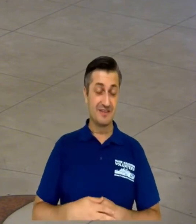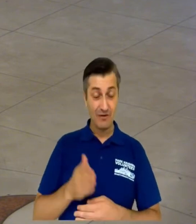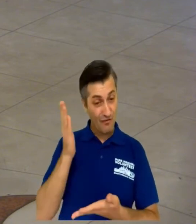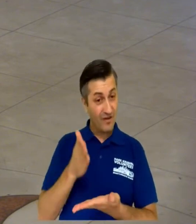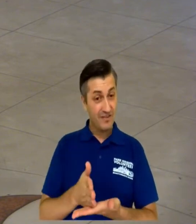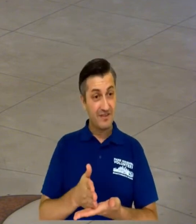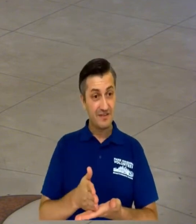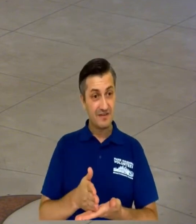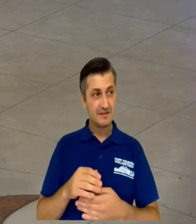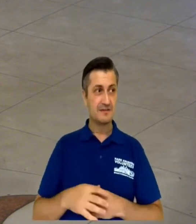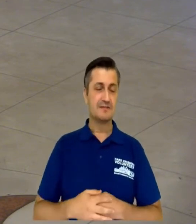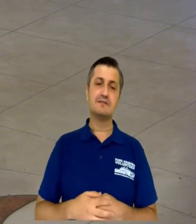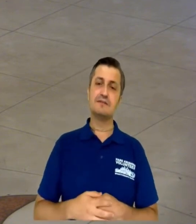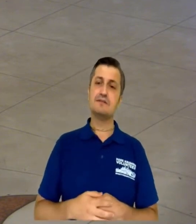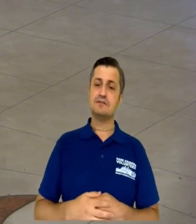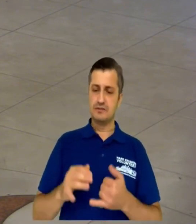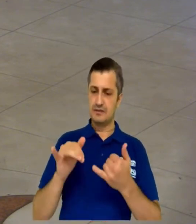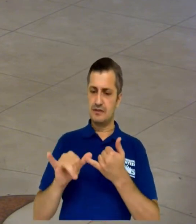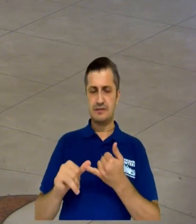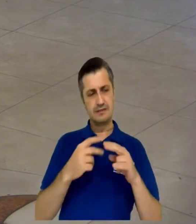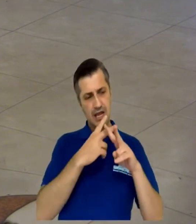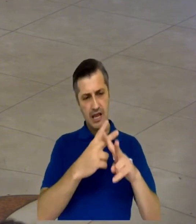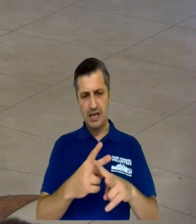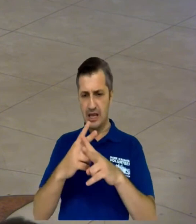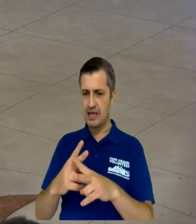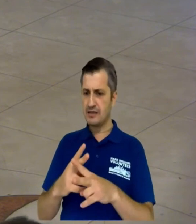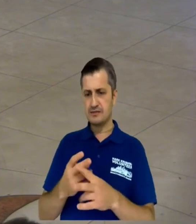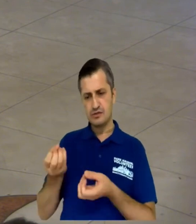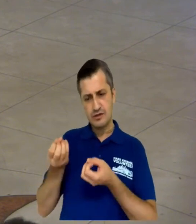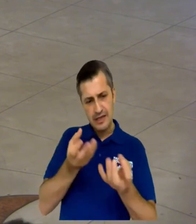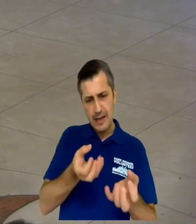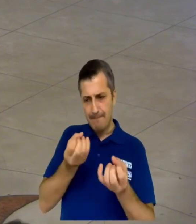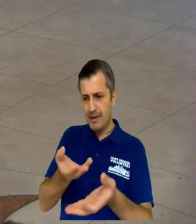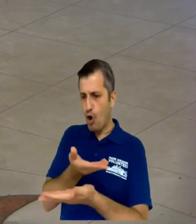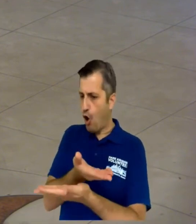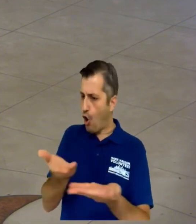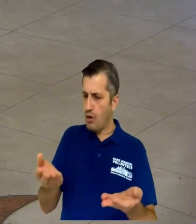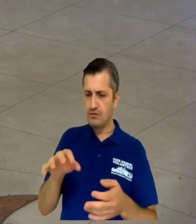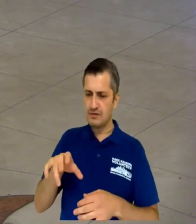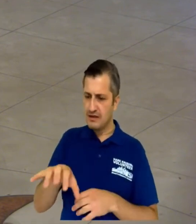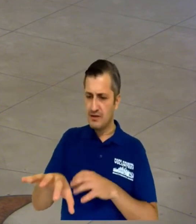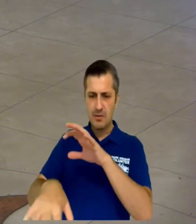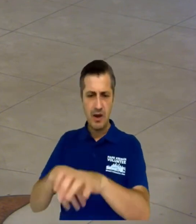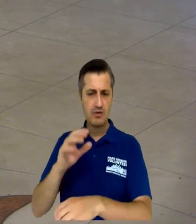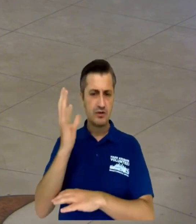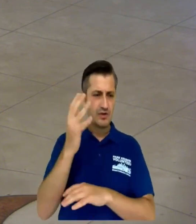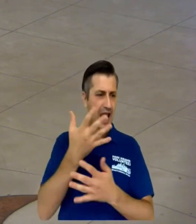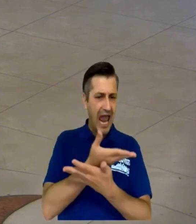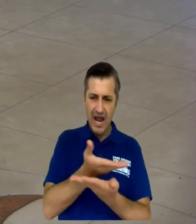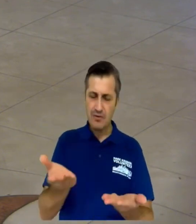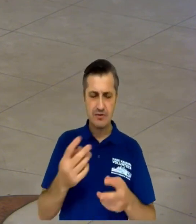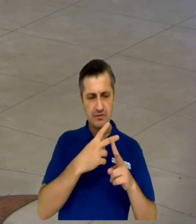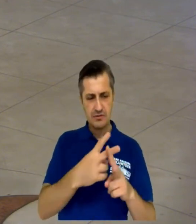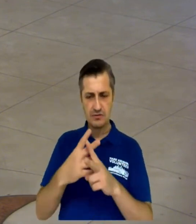So Krishna is maintaining all living beings, and by one slight motion, such powerful persons fall down from